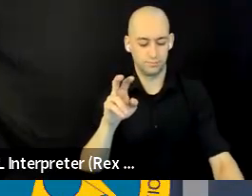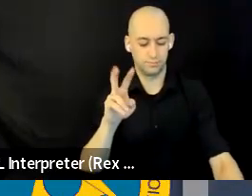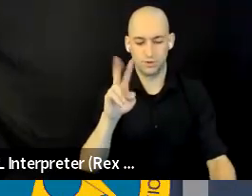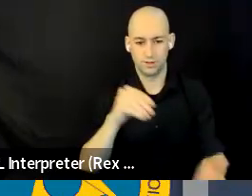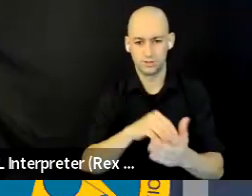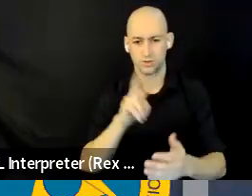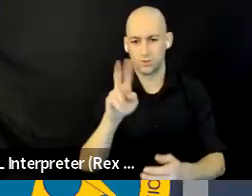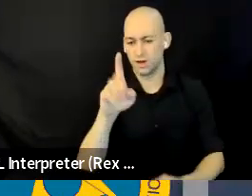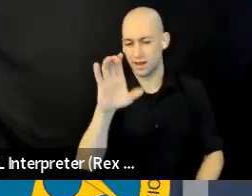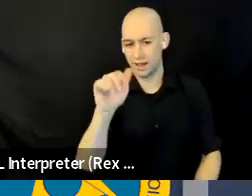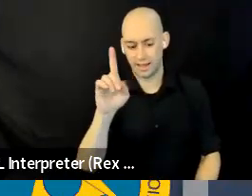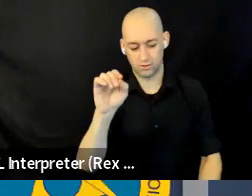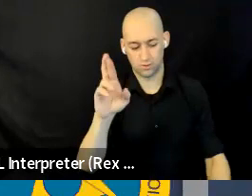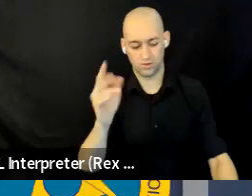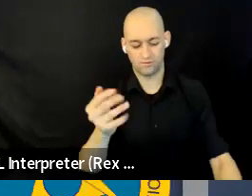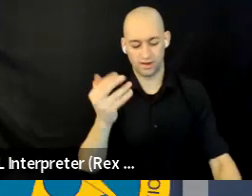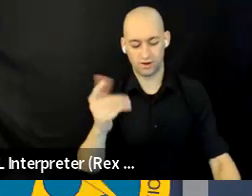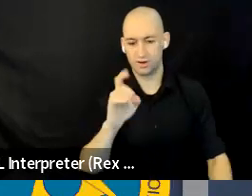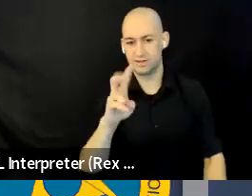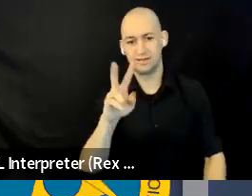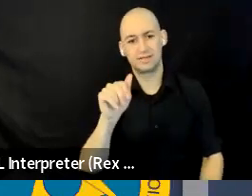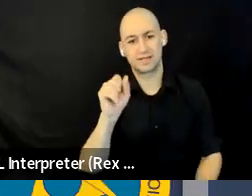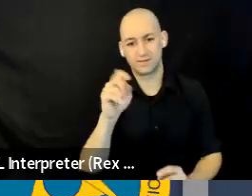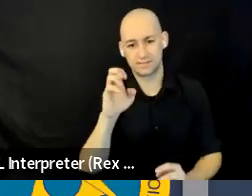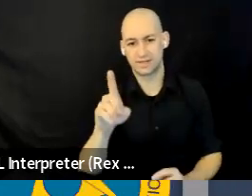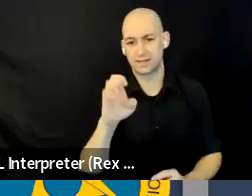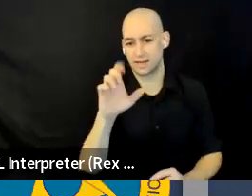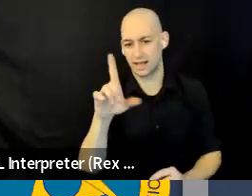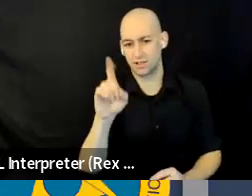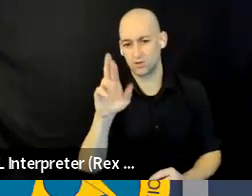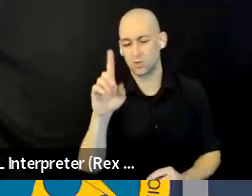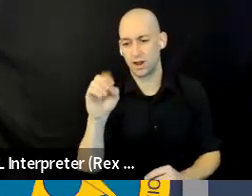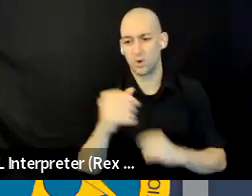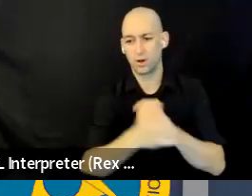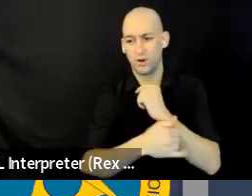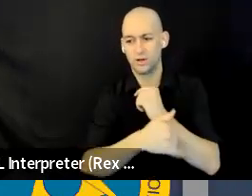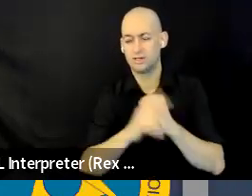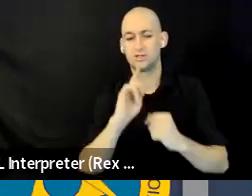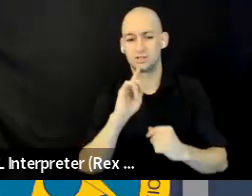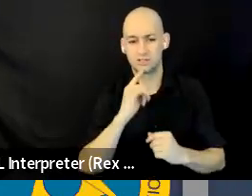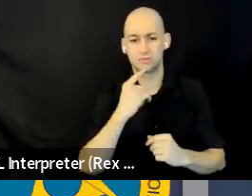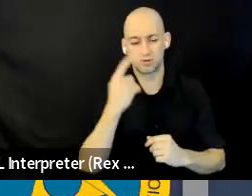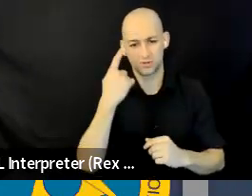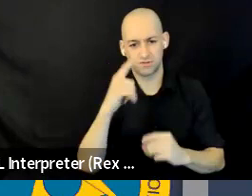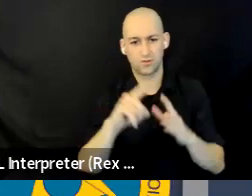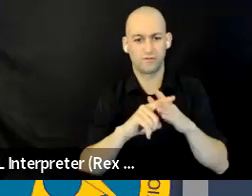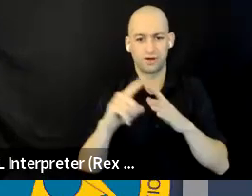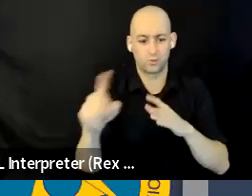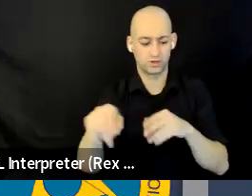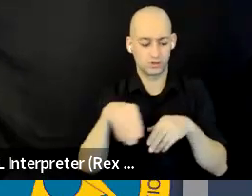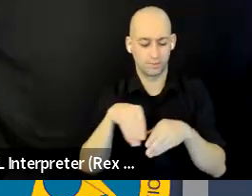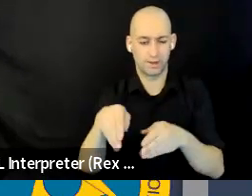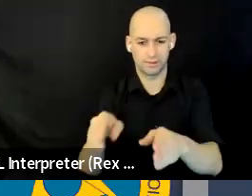fire devastated El Dorado County, it became a critical project for evacuation preparedness and wildfire